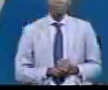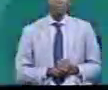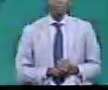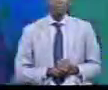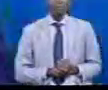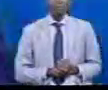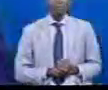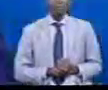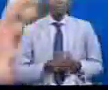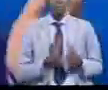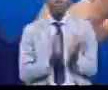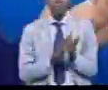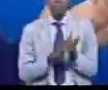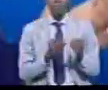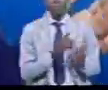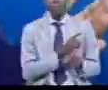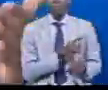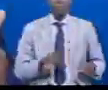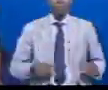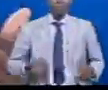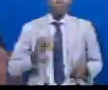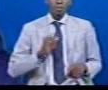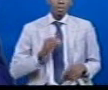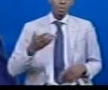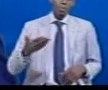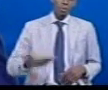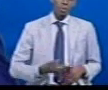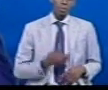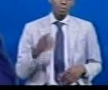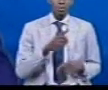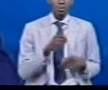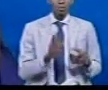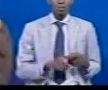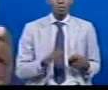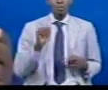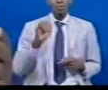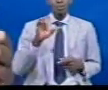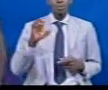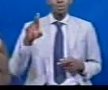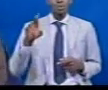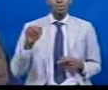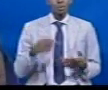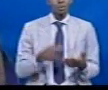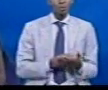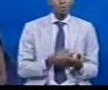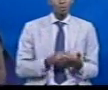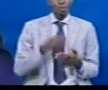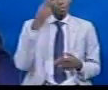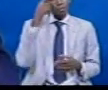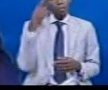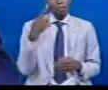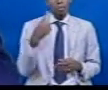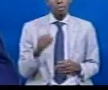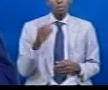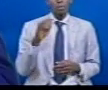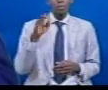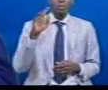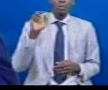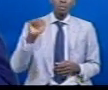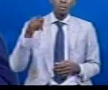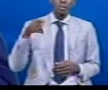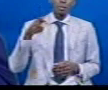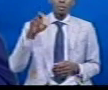Praise the Lord. I welcome you all to Accra, Ghana for the April edition of GCK